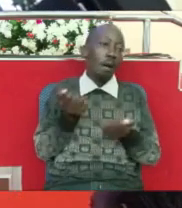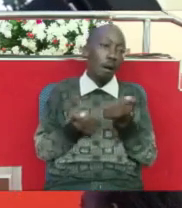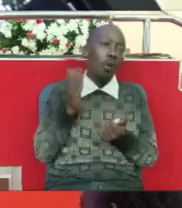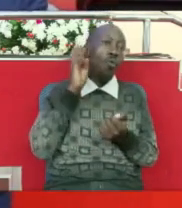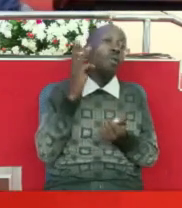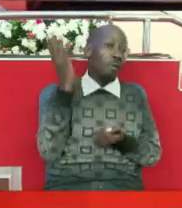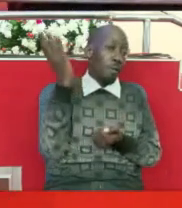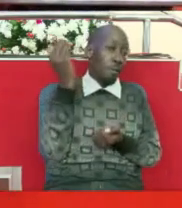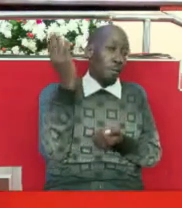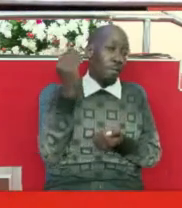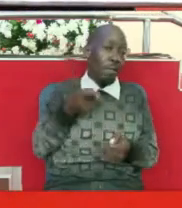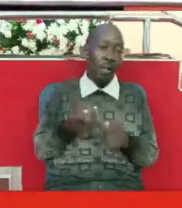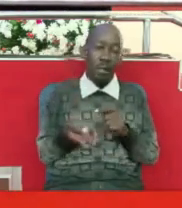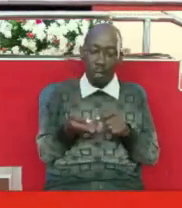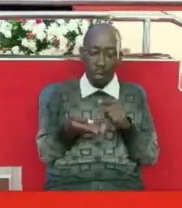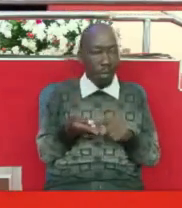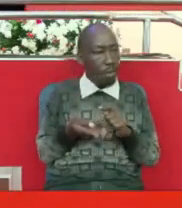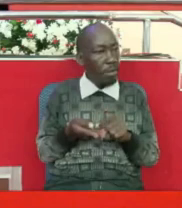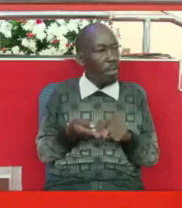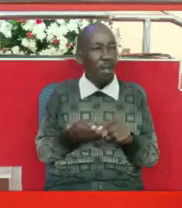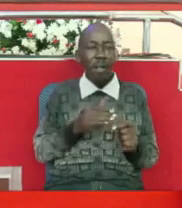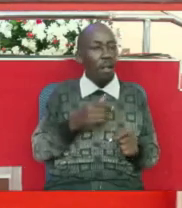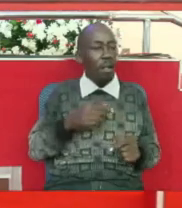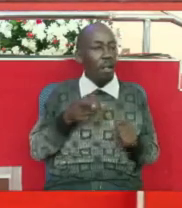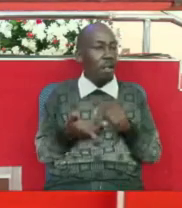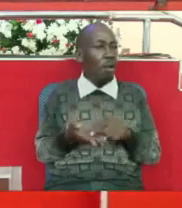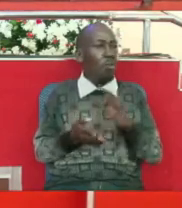is of no more value